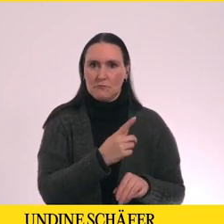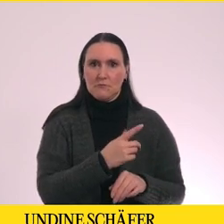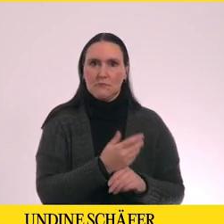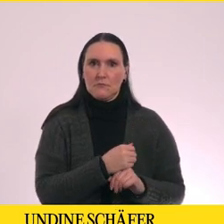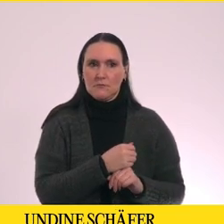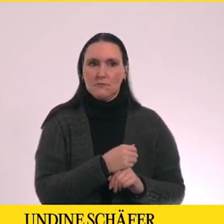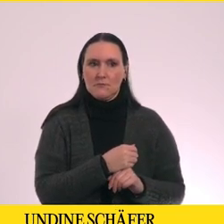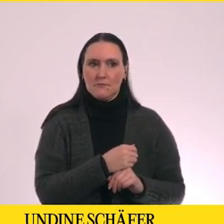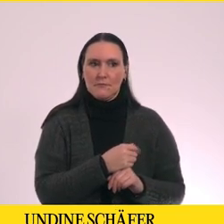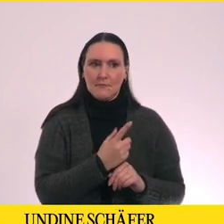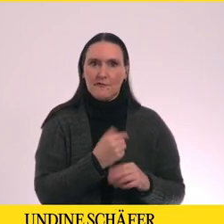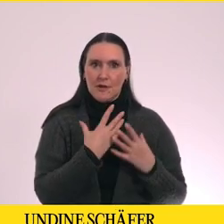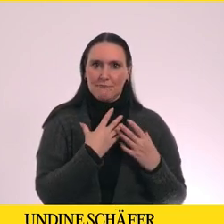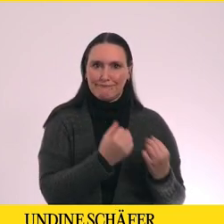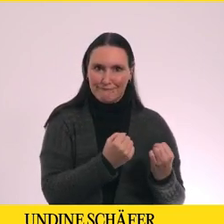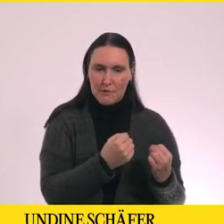a reversal of the